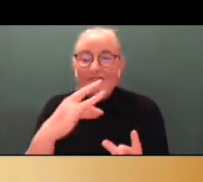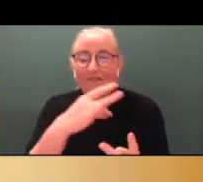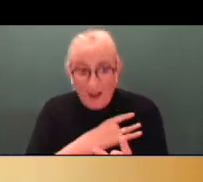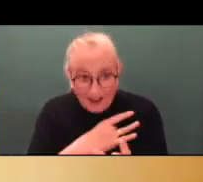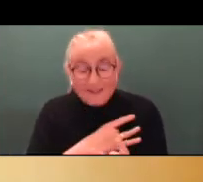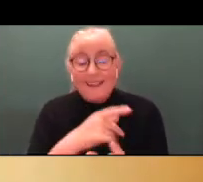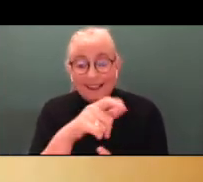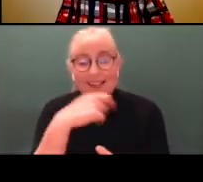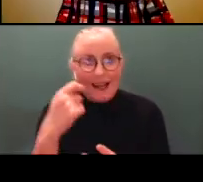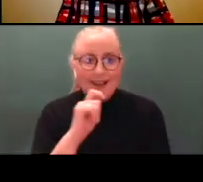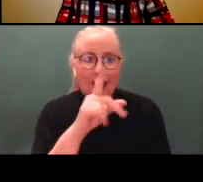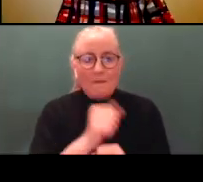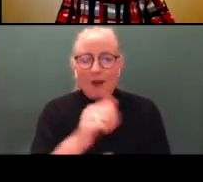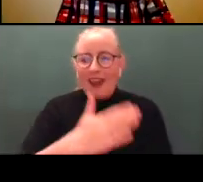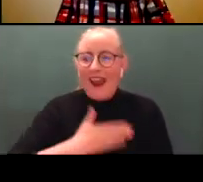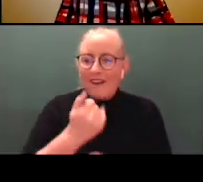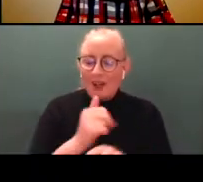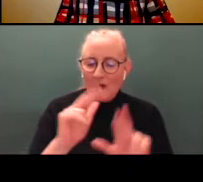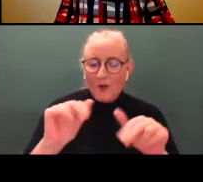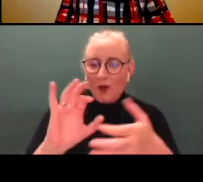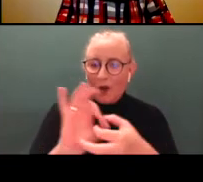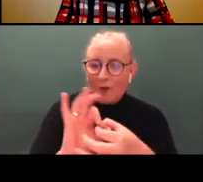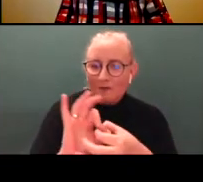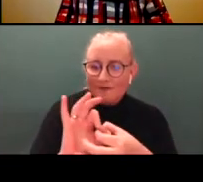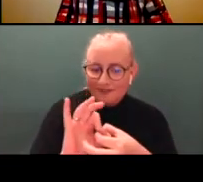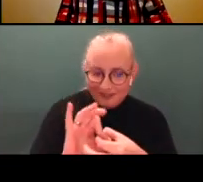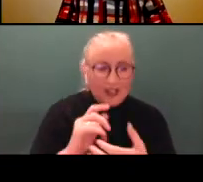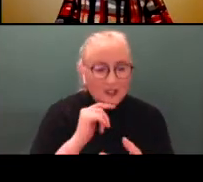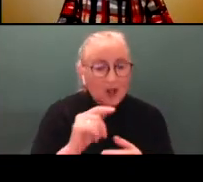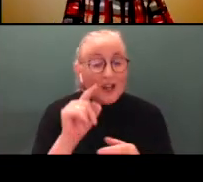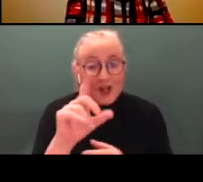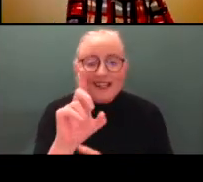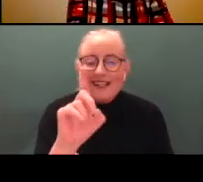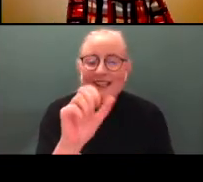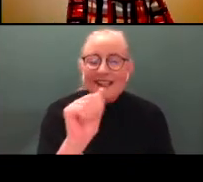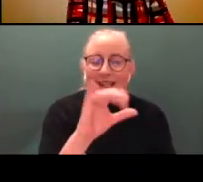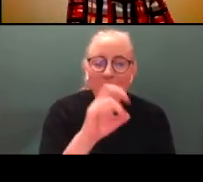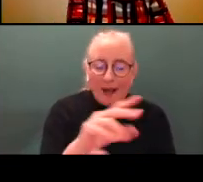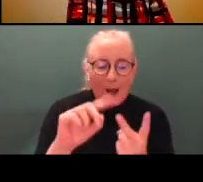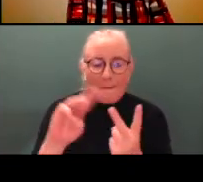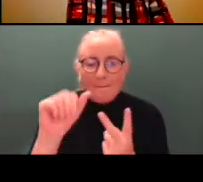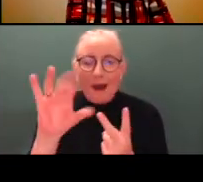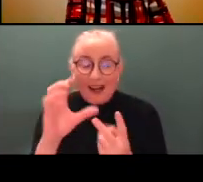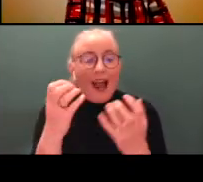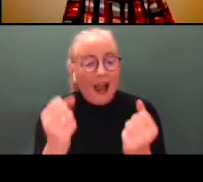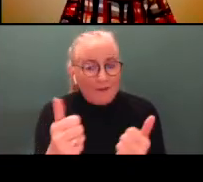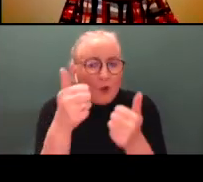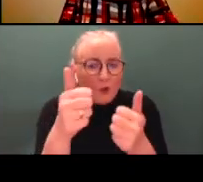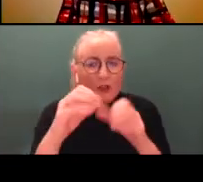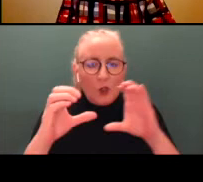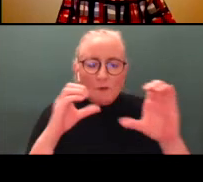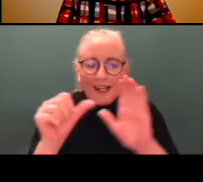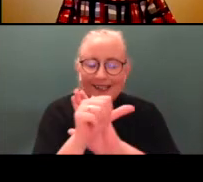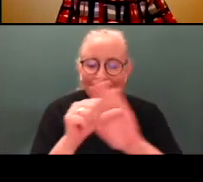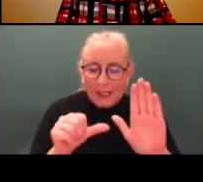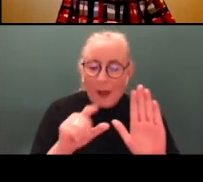us about their life in their new home. I would note that Damien and Mark have really good communication skills, but that